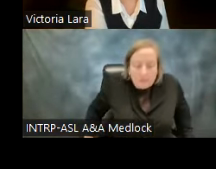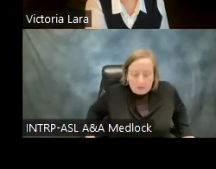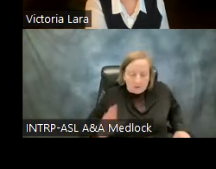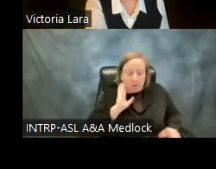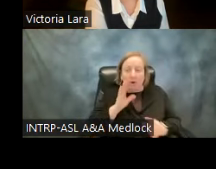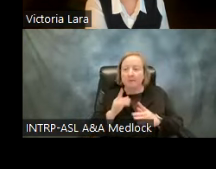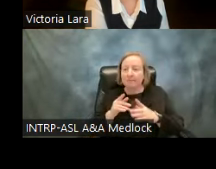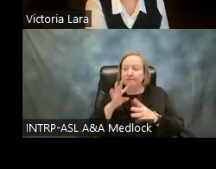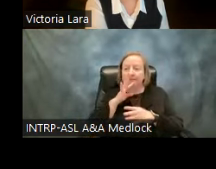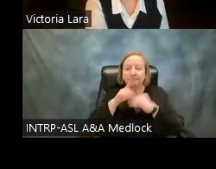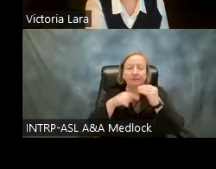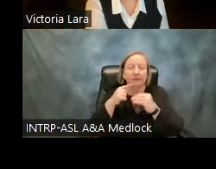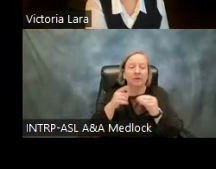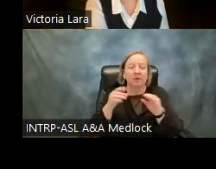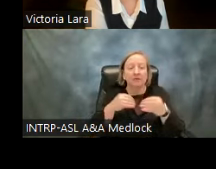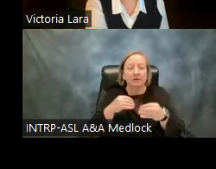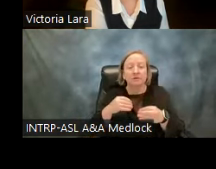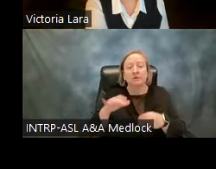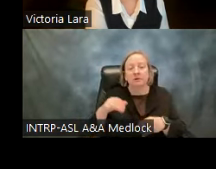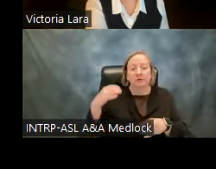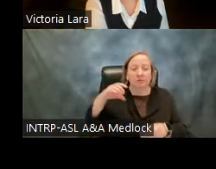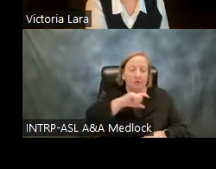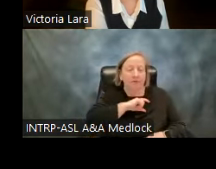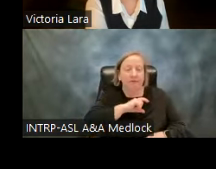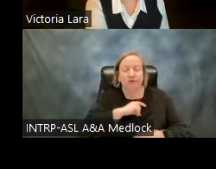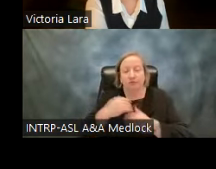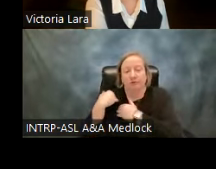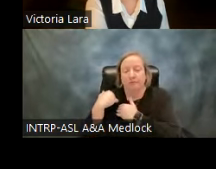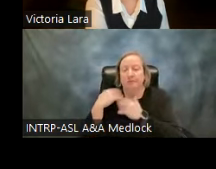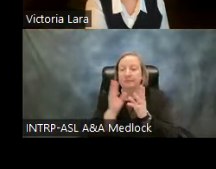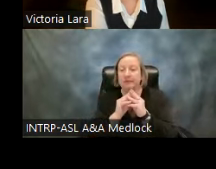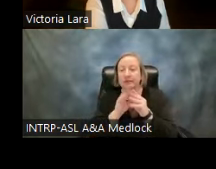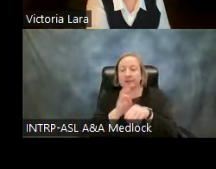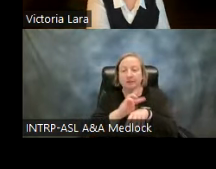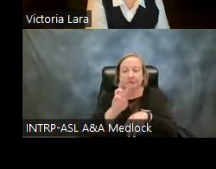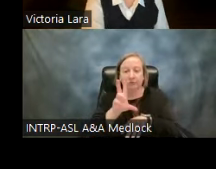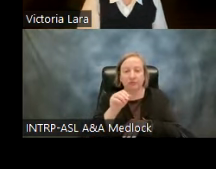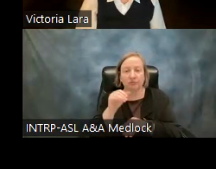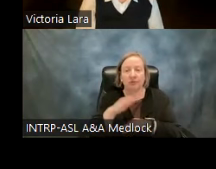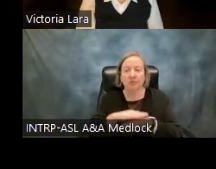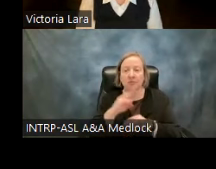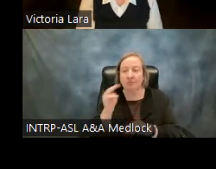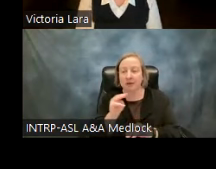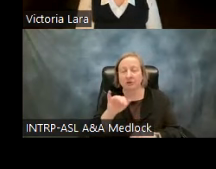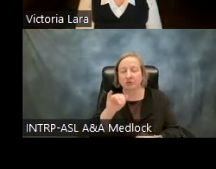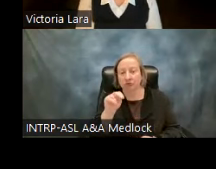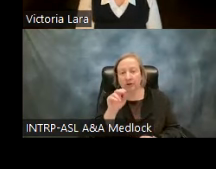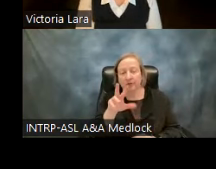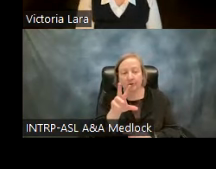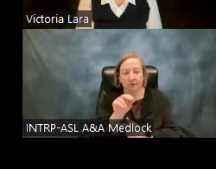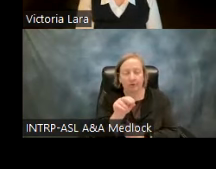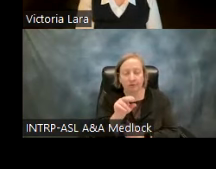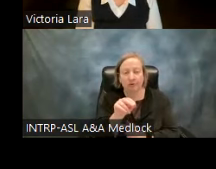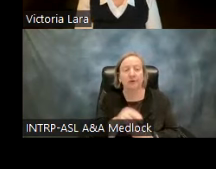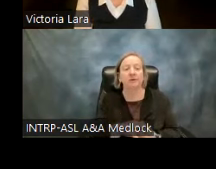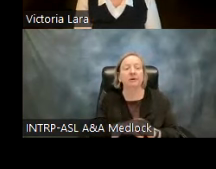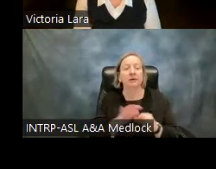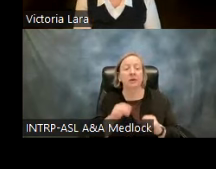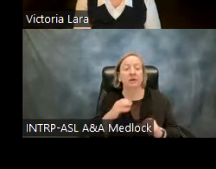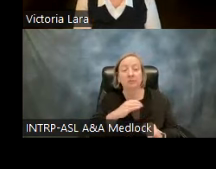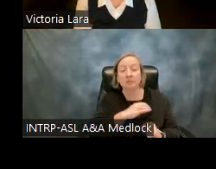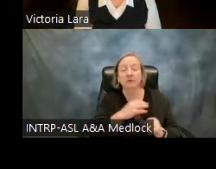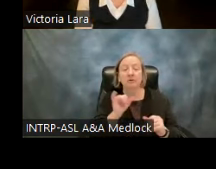Officer Accountability, which is meeting at 6:30 on this coming Monday, January 30th. The commission is also planning